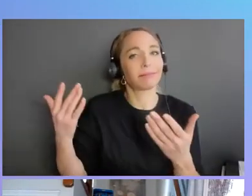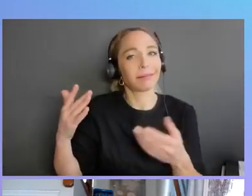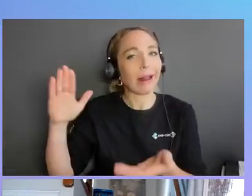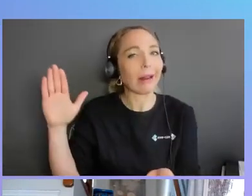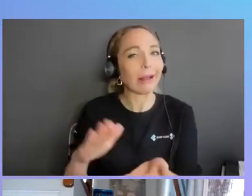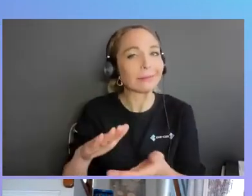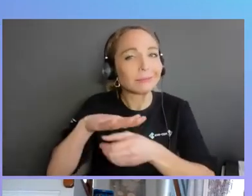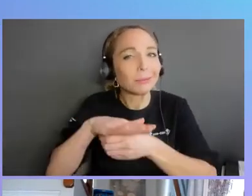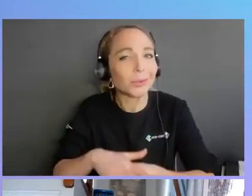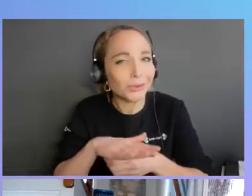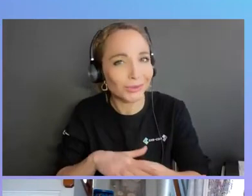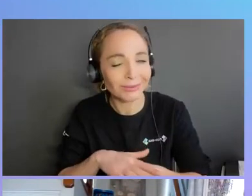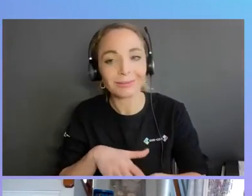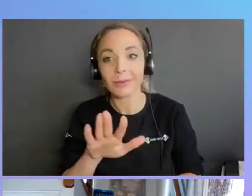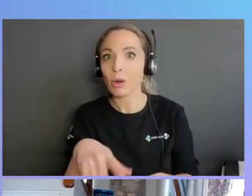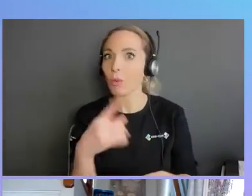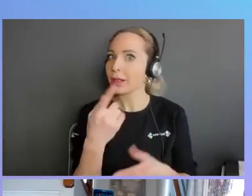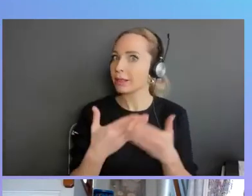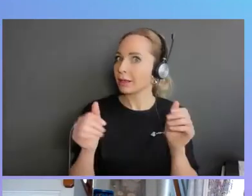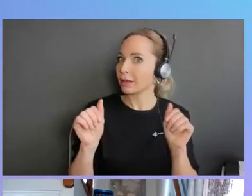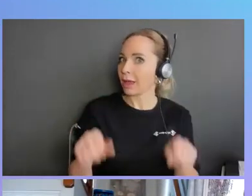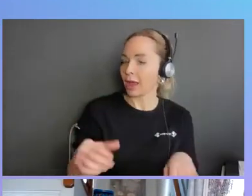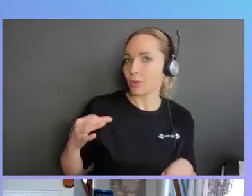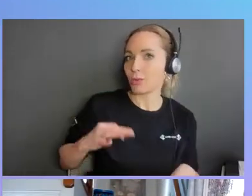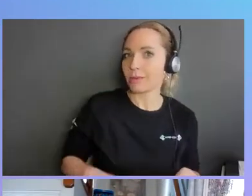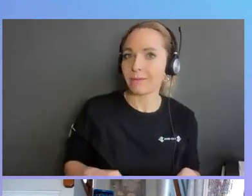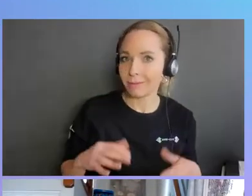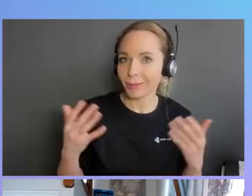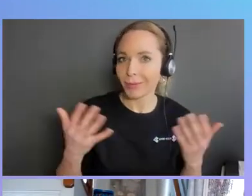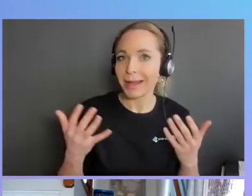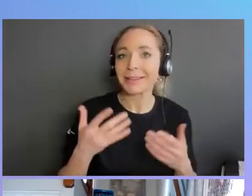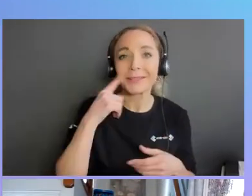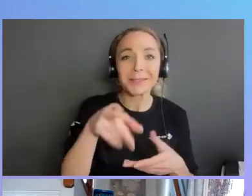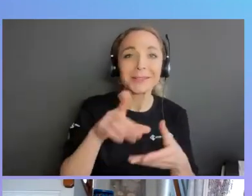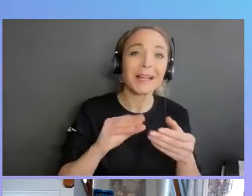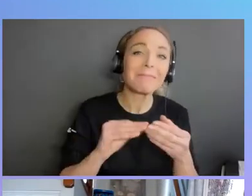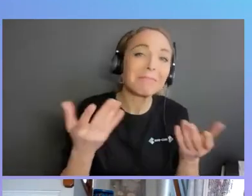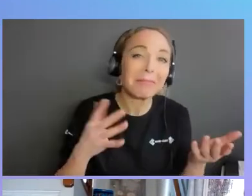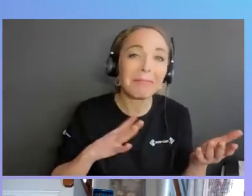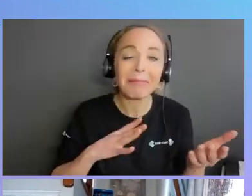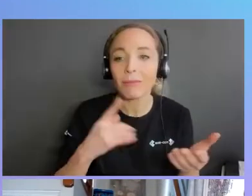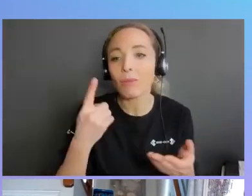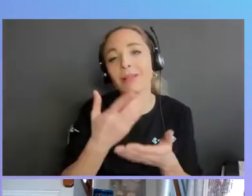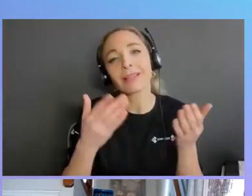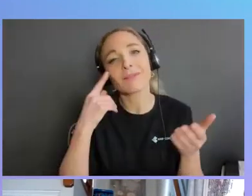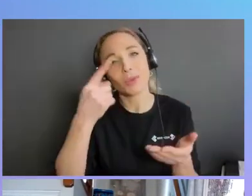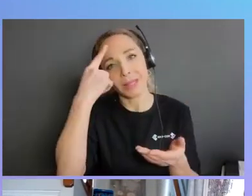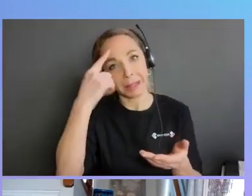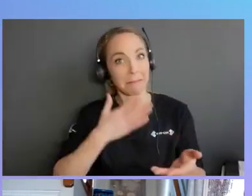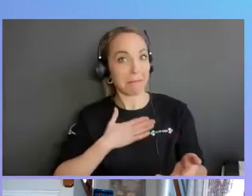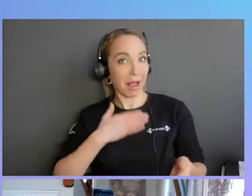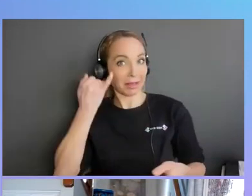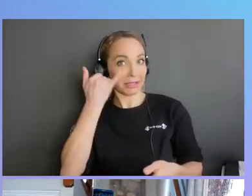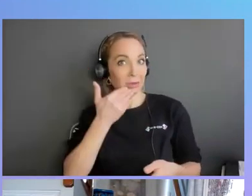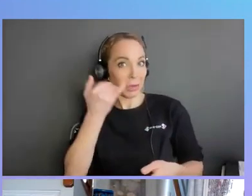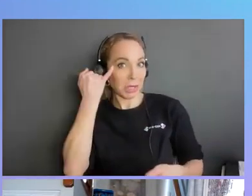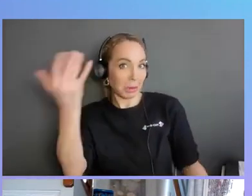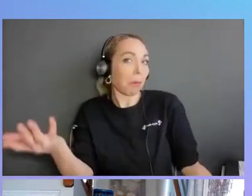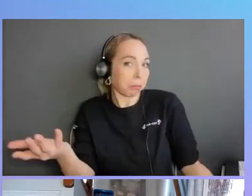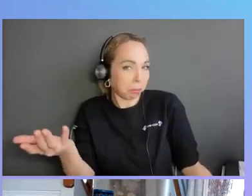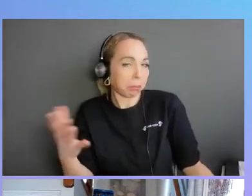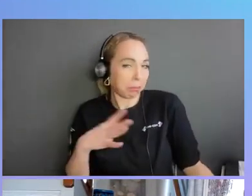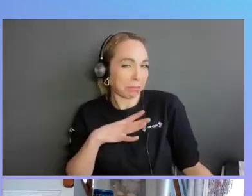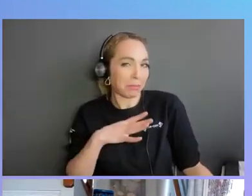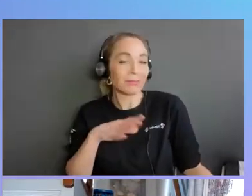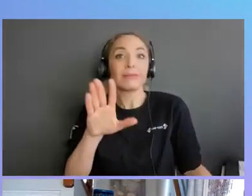One thing that can be very useful is to say, okay, it's one thing for you to think that my idea is a good idea. It's a whole other